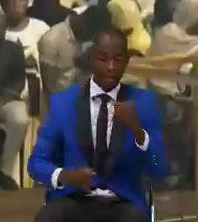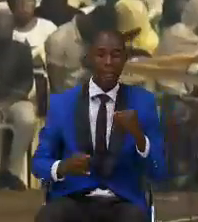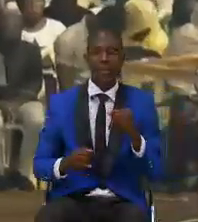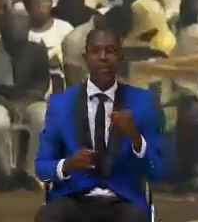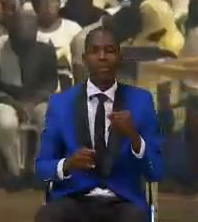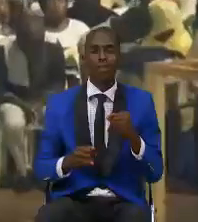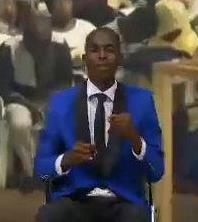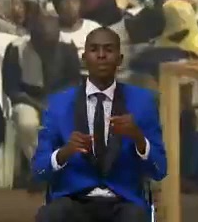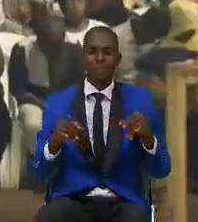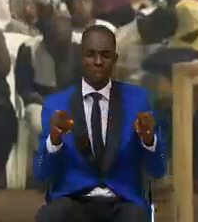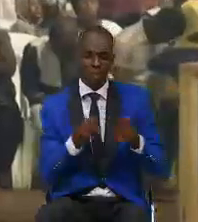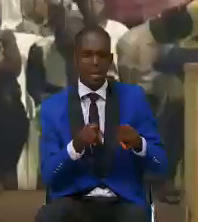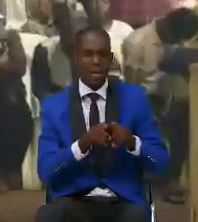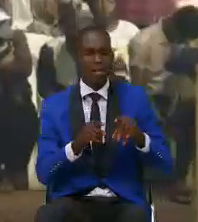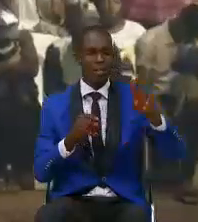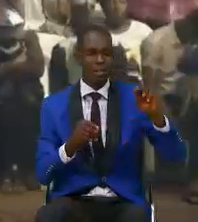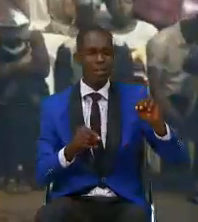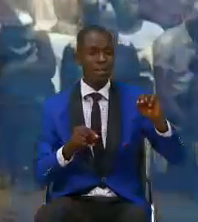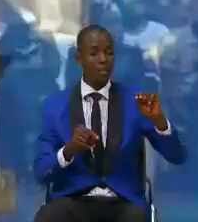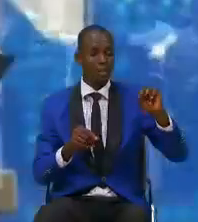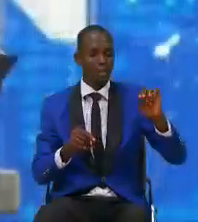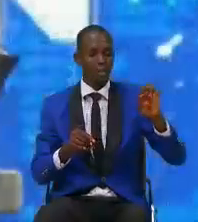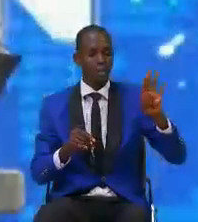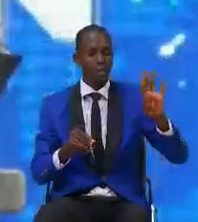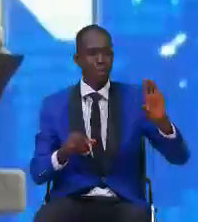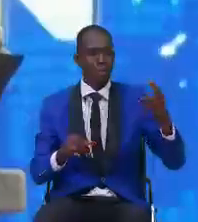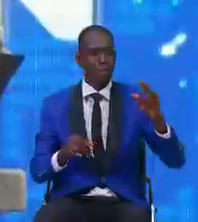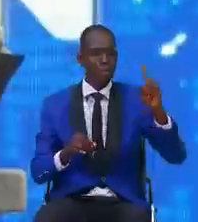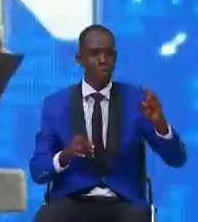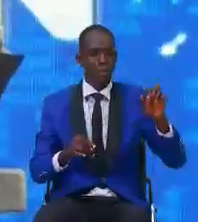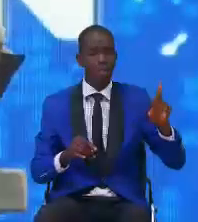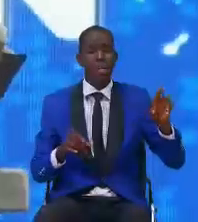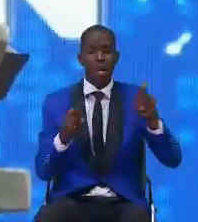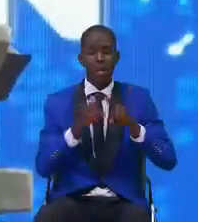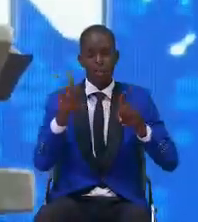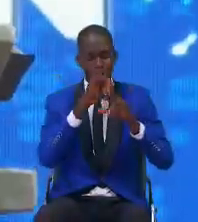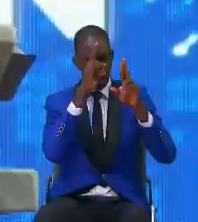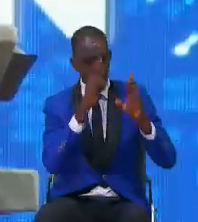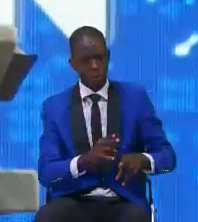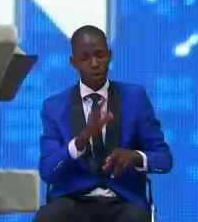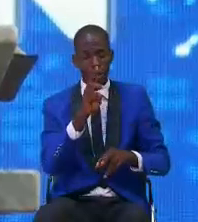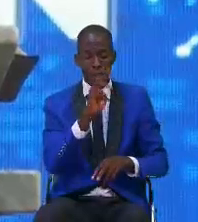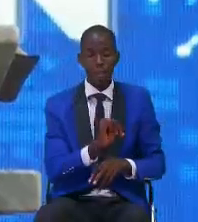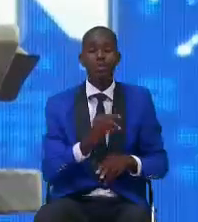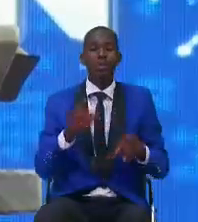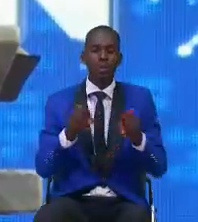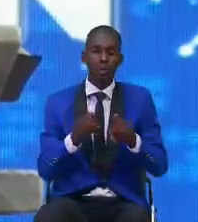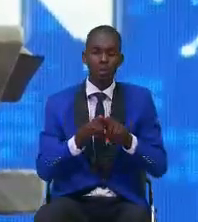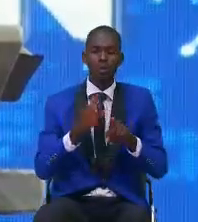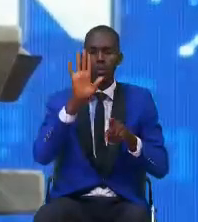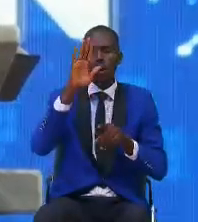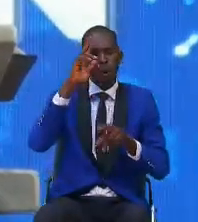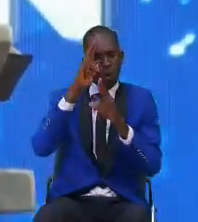pray at the end, like you took that Nebuchadnezzar to heaven eventually and you honored him, I pray that